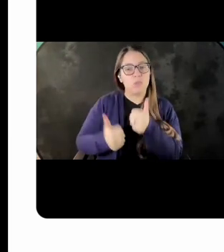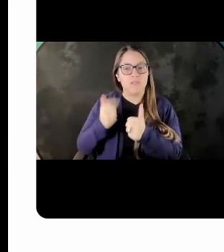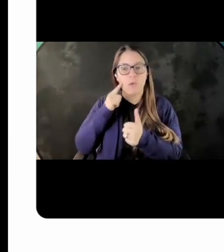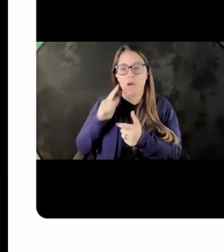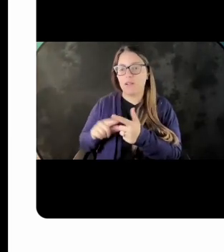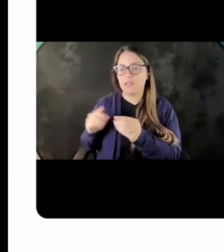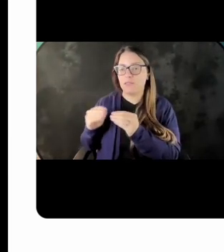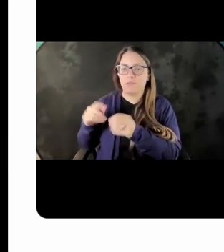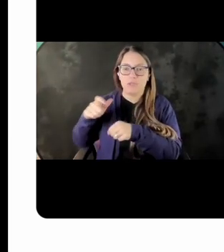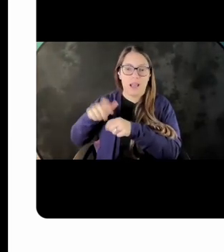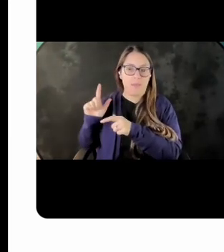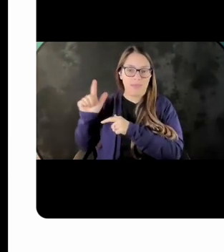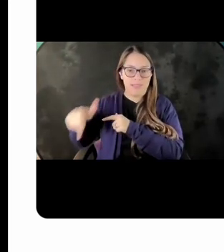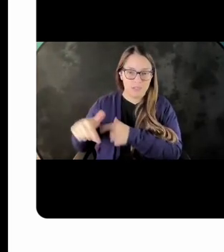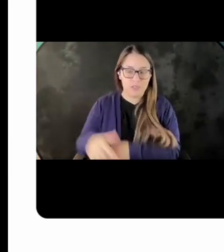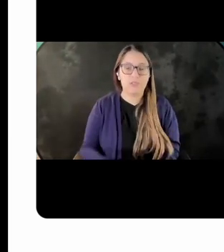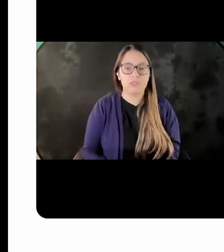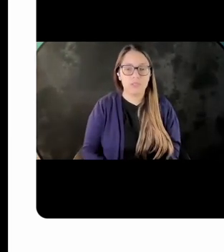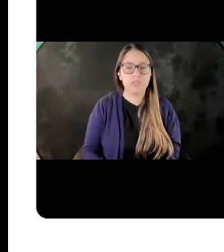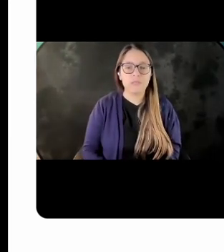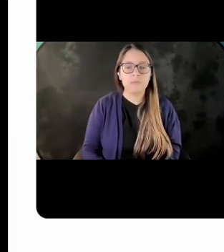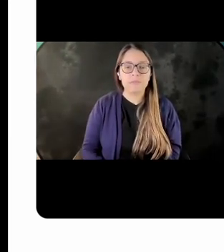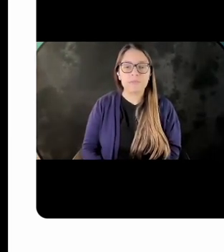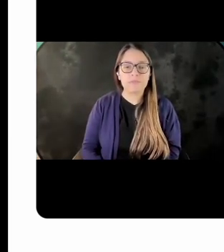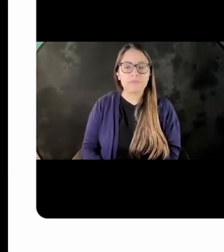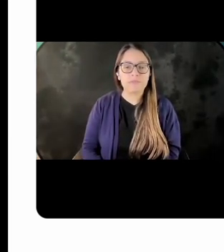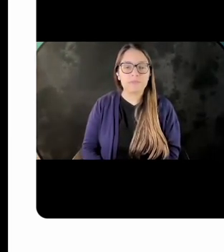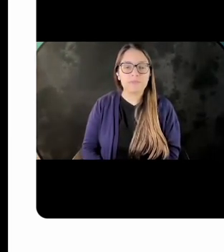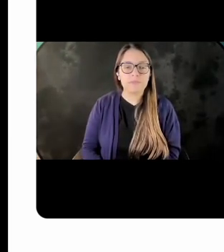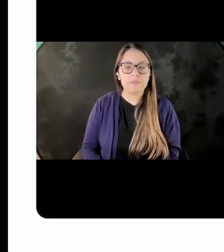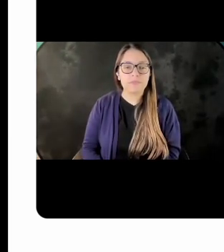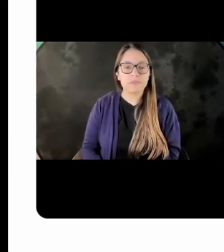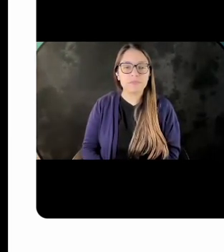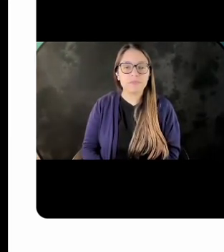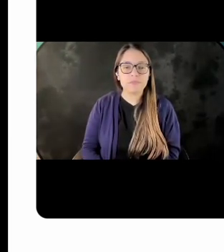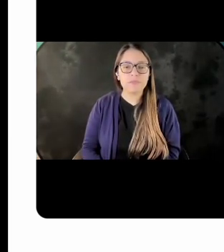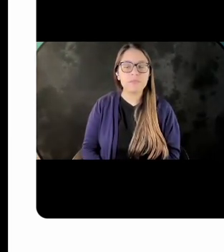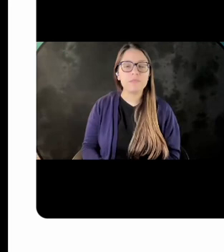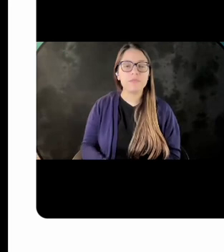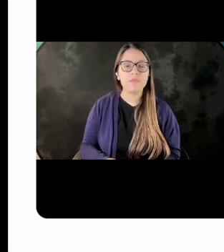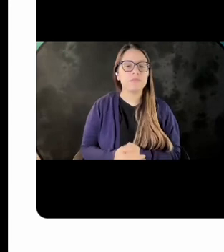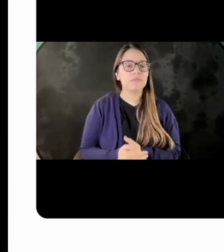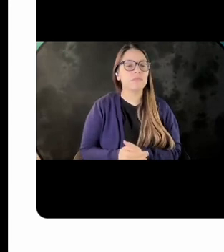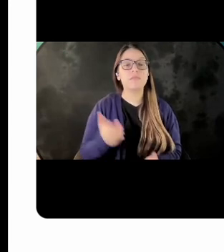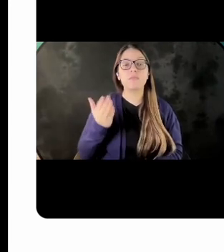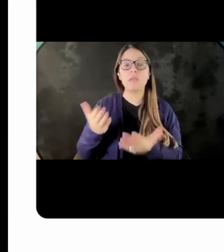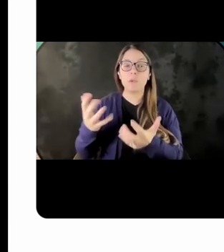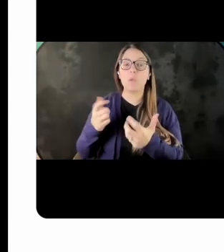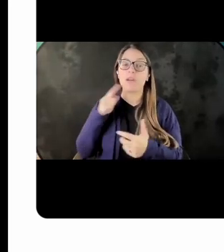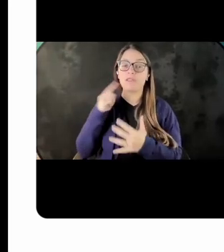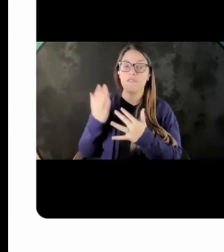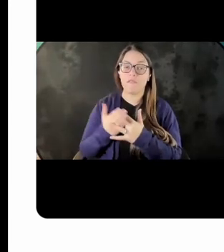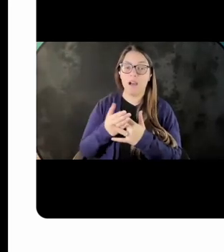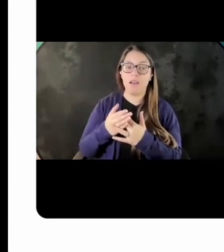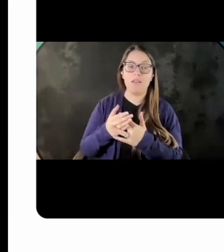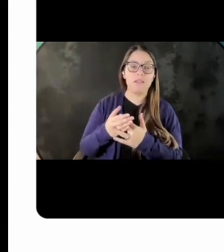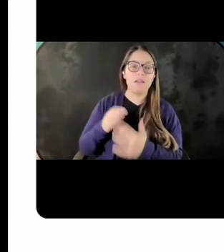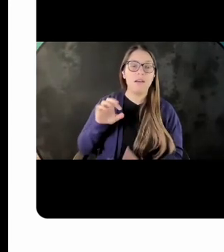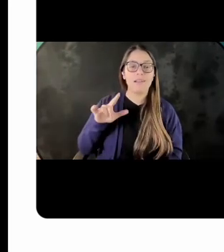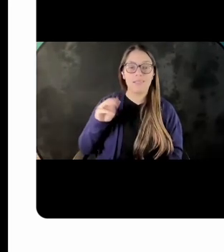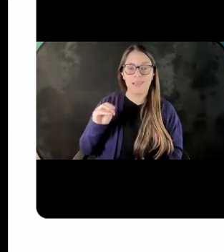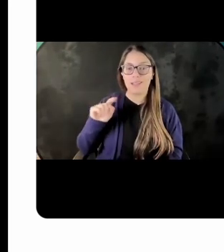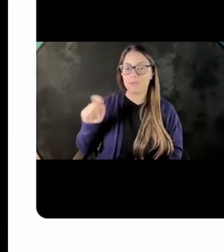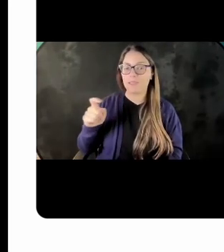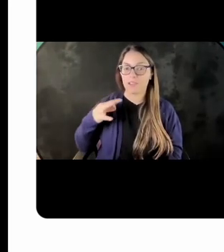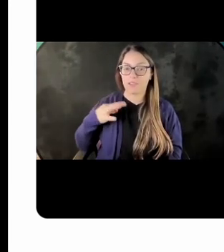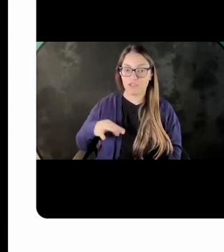consider filing if you have not to claim tax credits or tax deductions that you overlooked And you may also at that